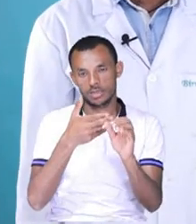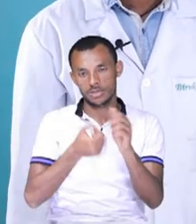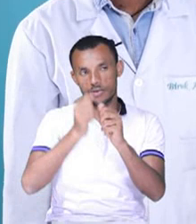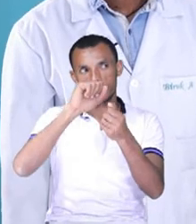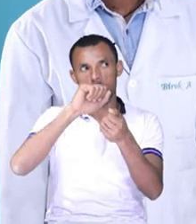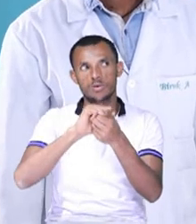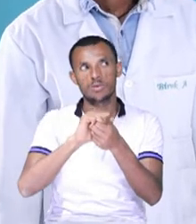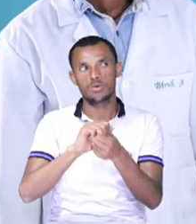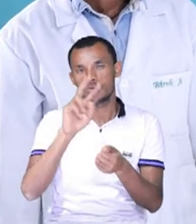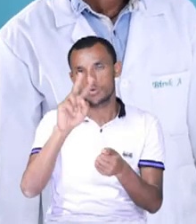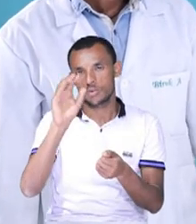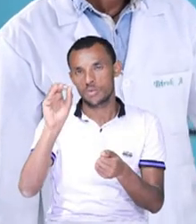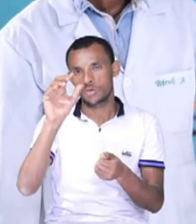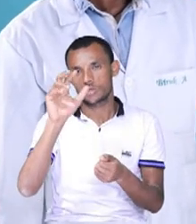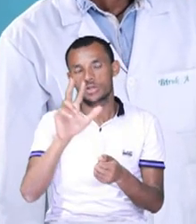gas.